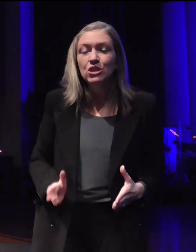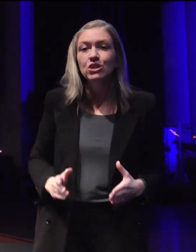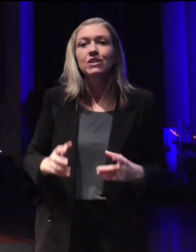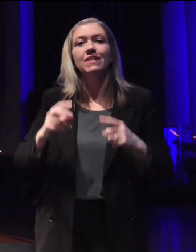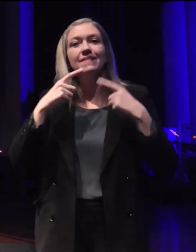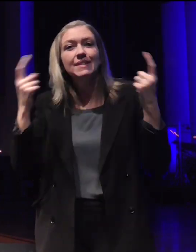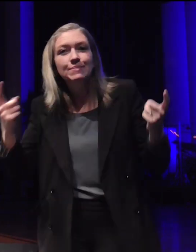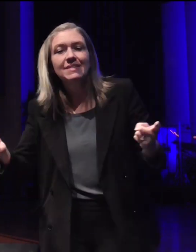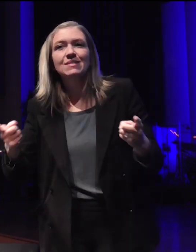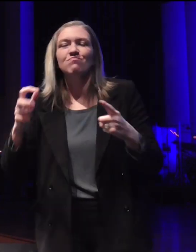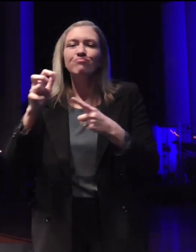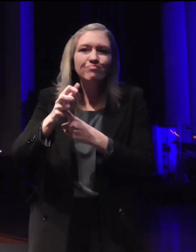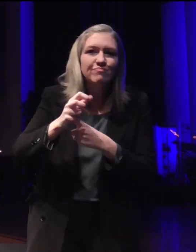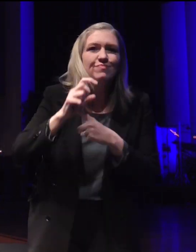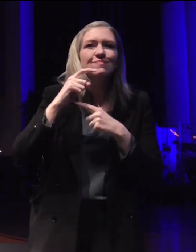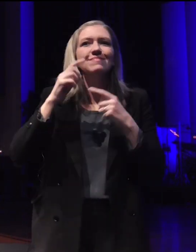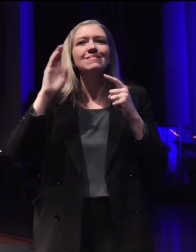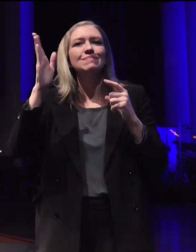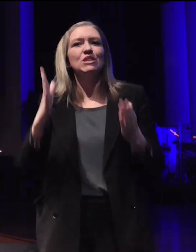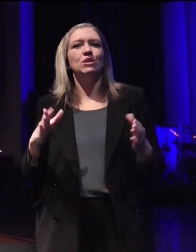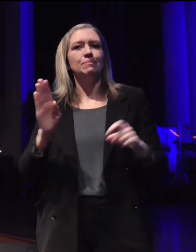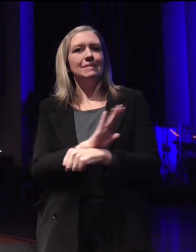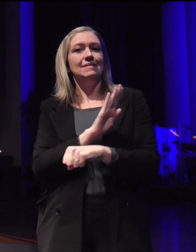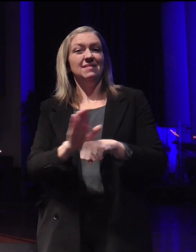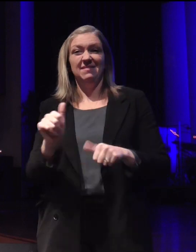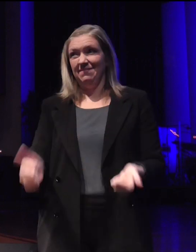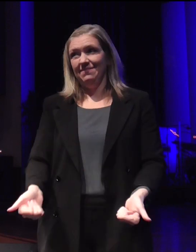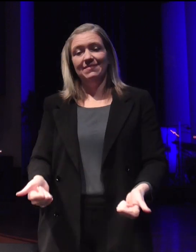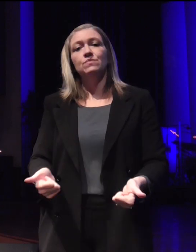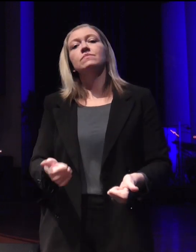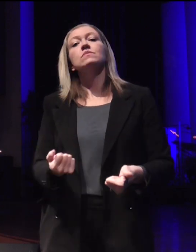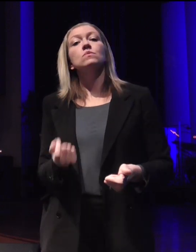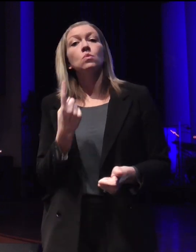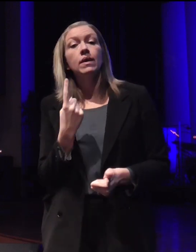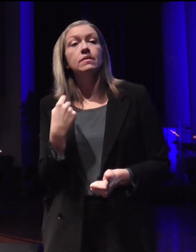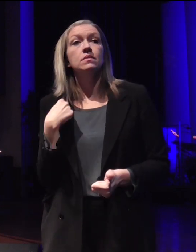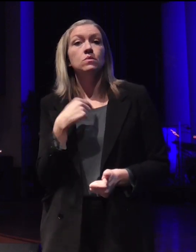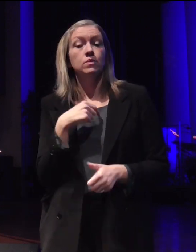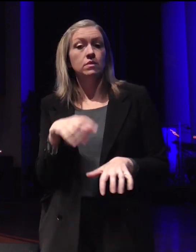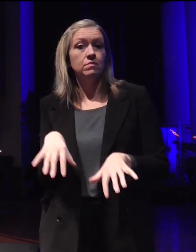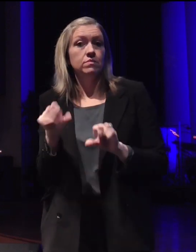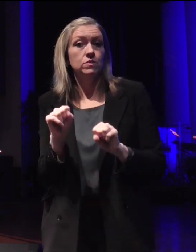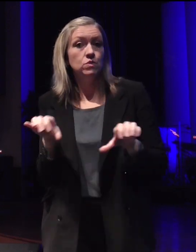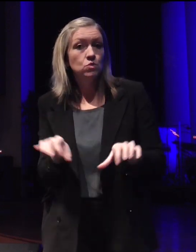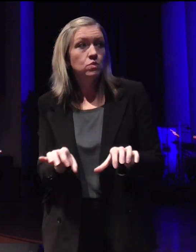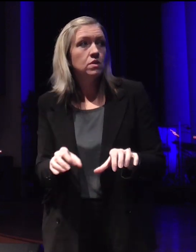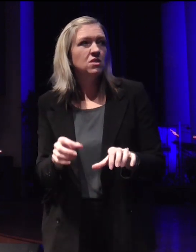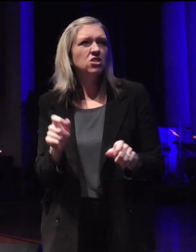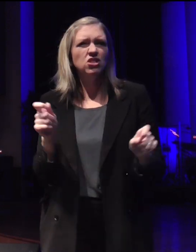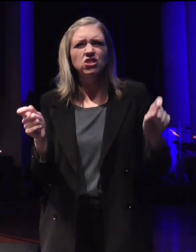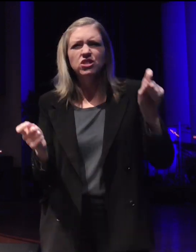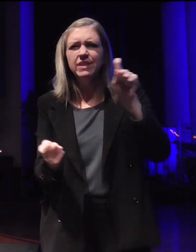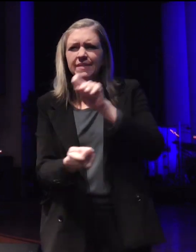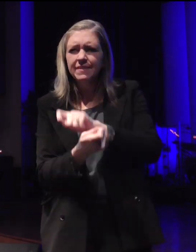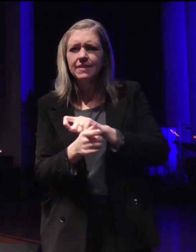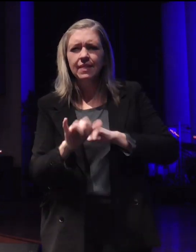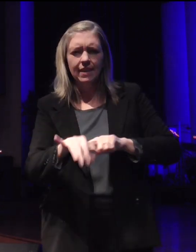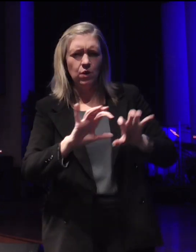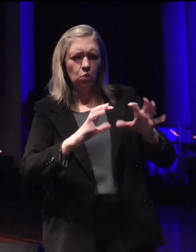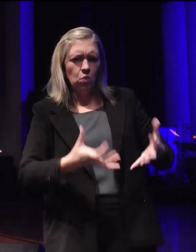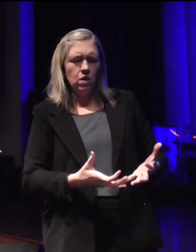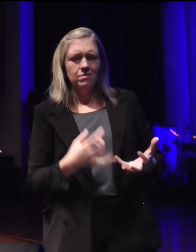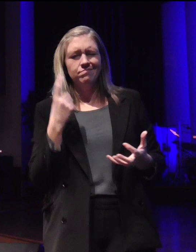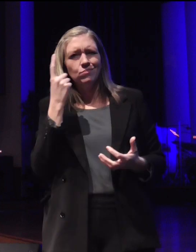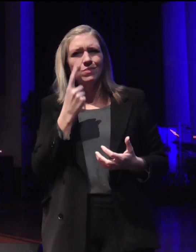Isn't that wonderful? And one of the things that we're taking on is that because there's a shift happening in that world, what if Mile